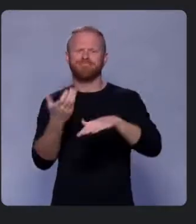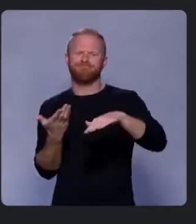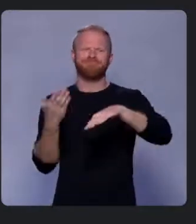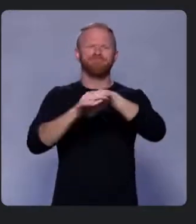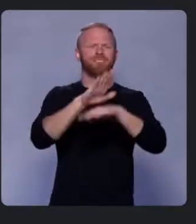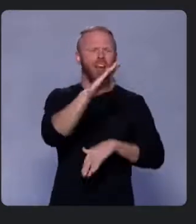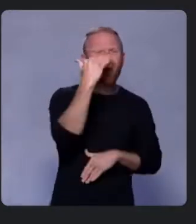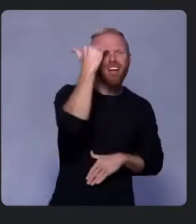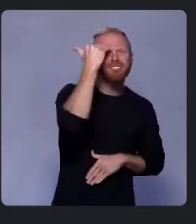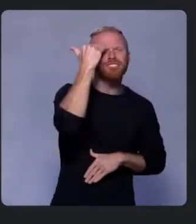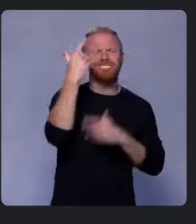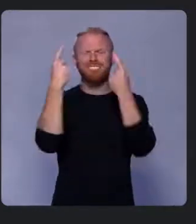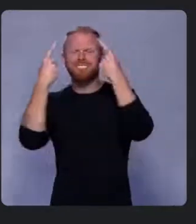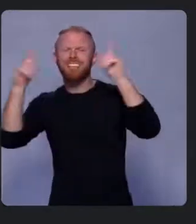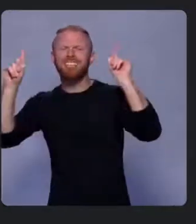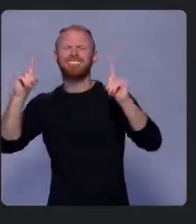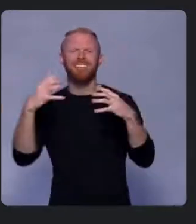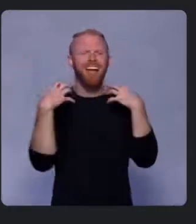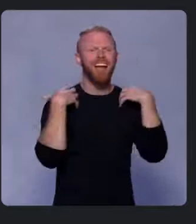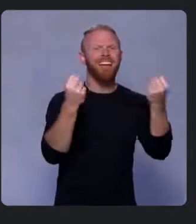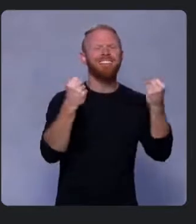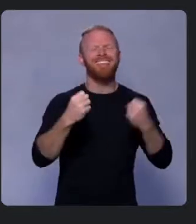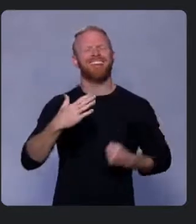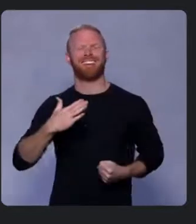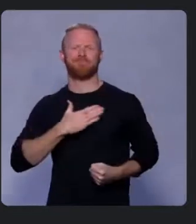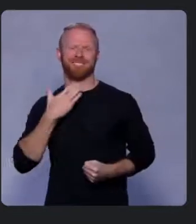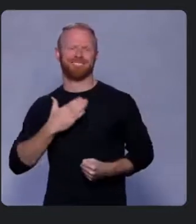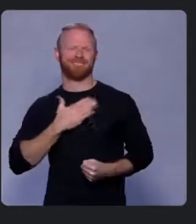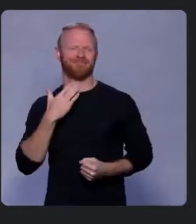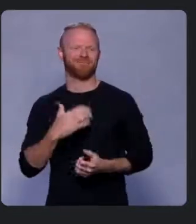knowledge, success, health, and happiness.